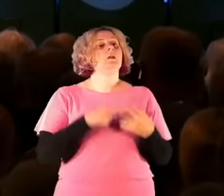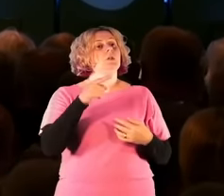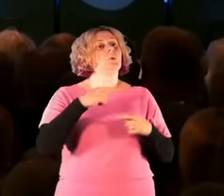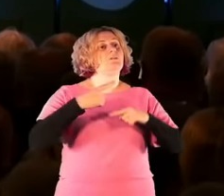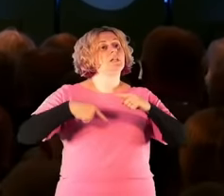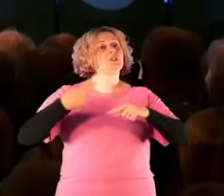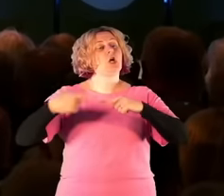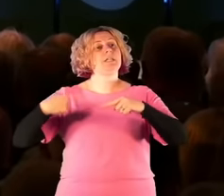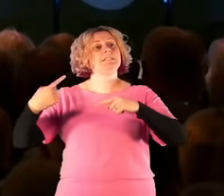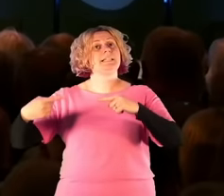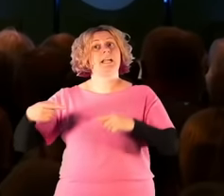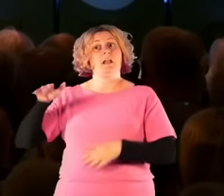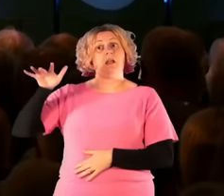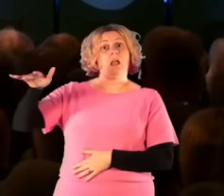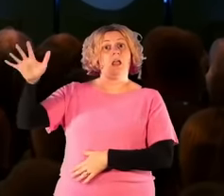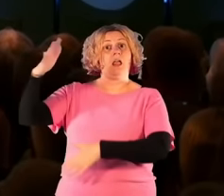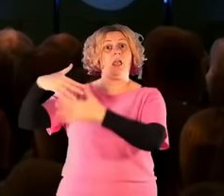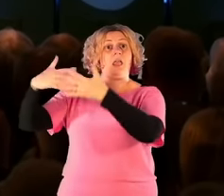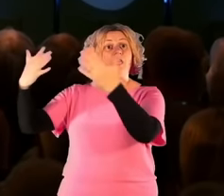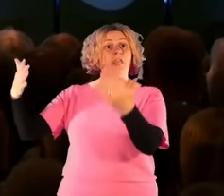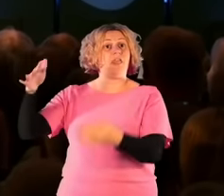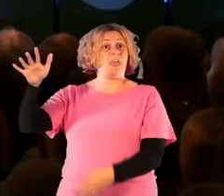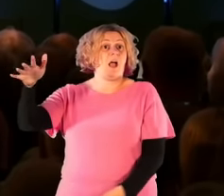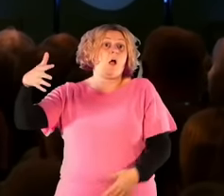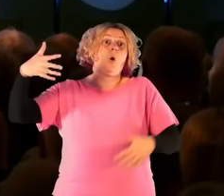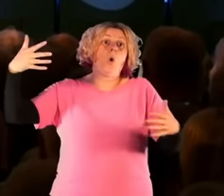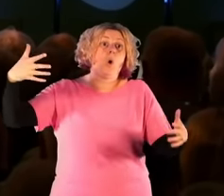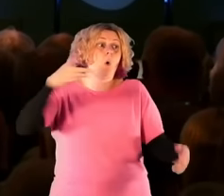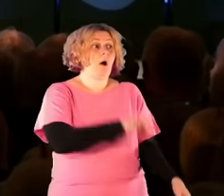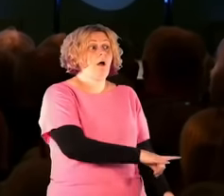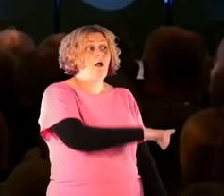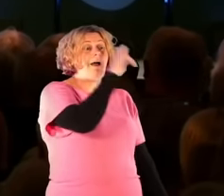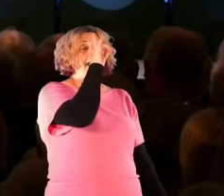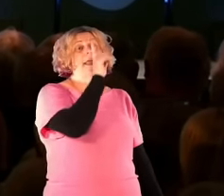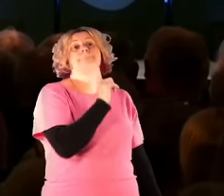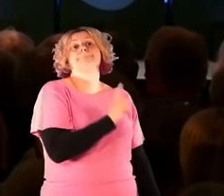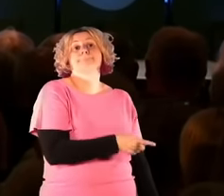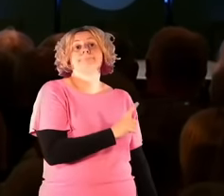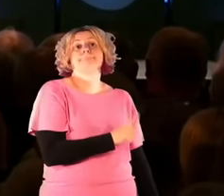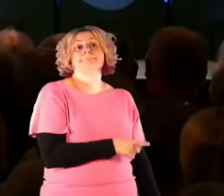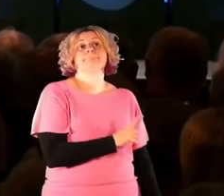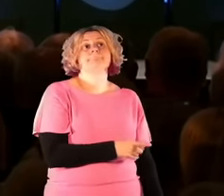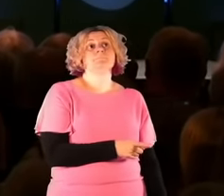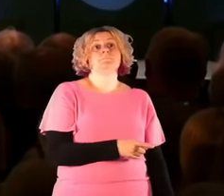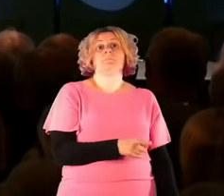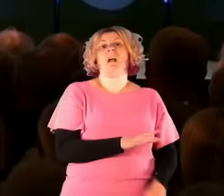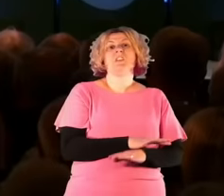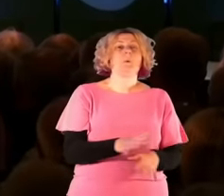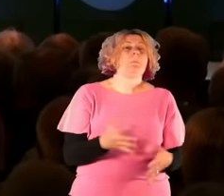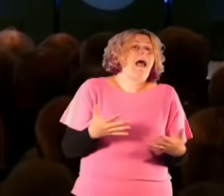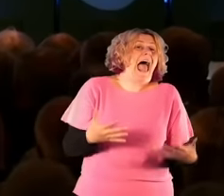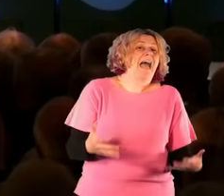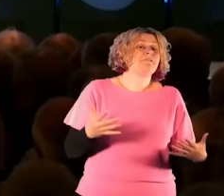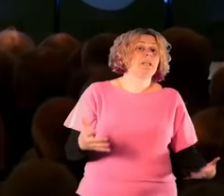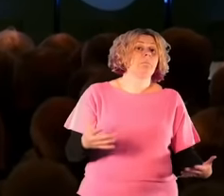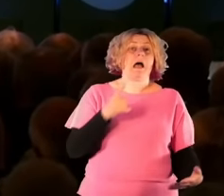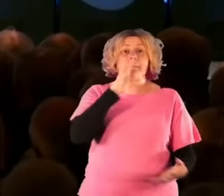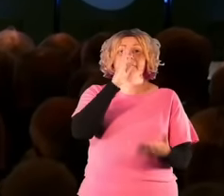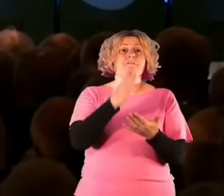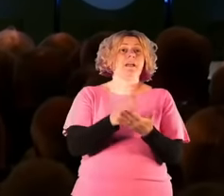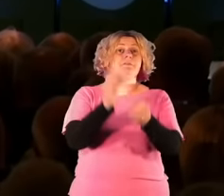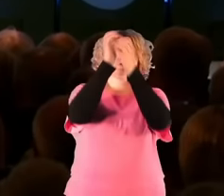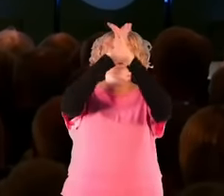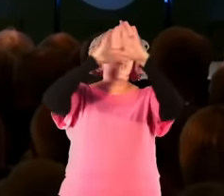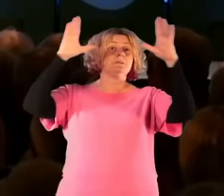calls hell. I don't want to be heavy about this tonight, but I'm just being faithful to the book of Revelation, which makes it as clear as